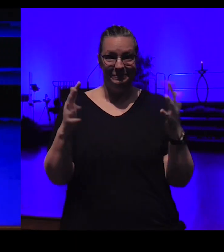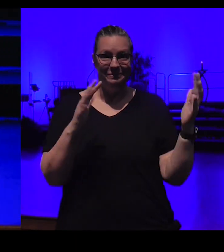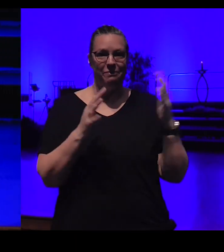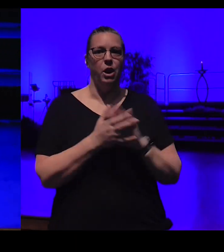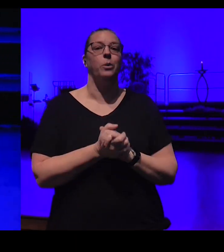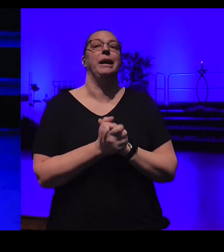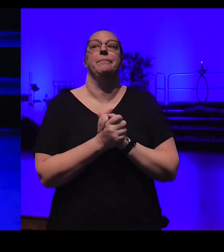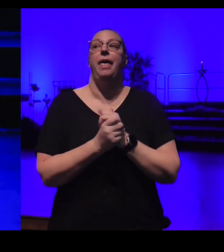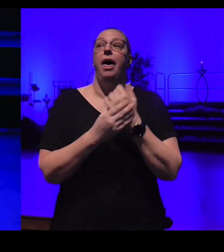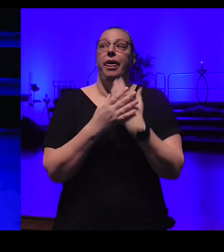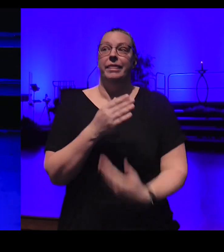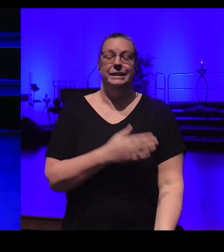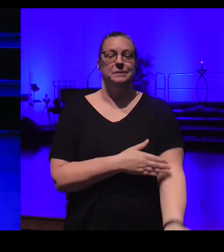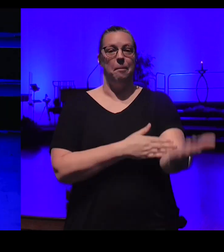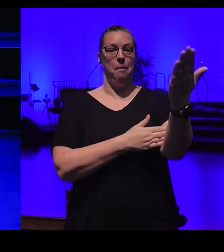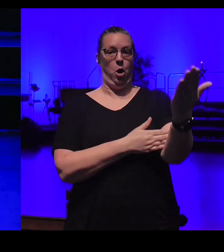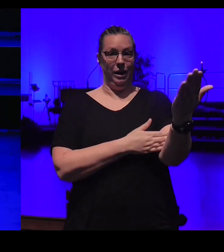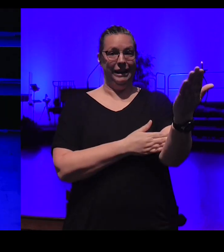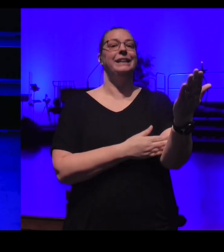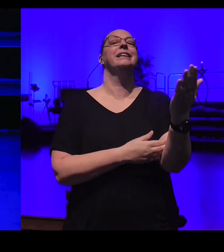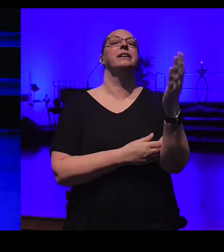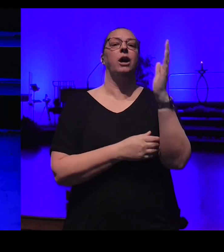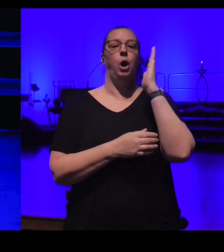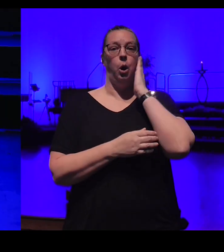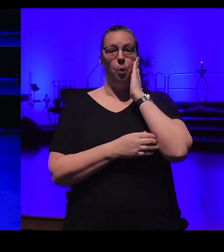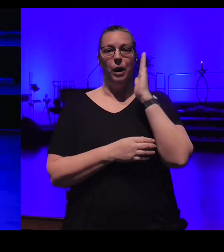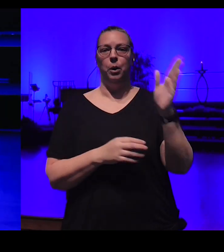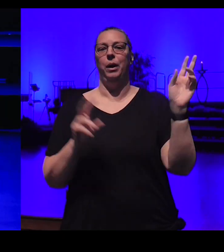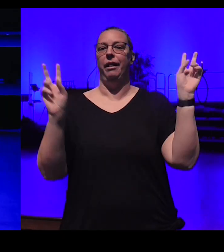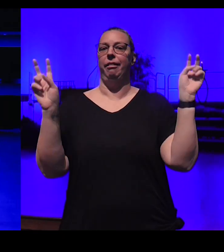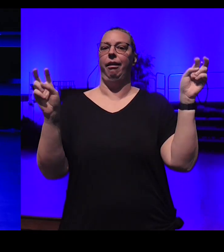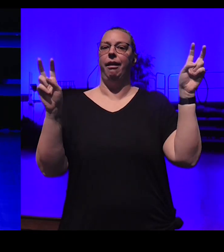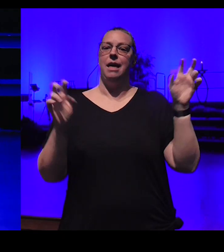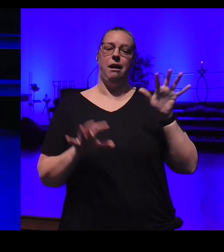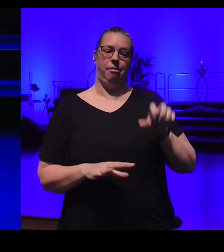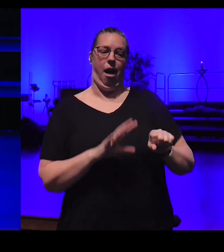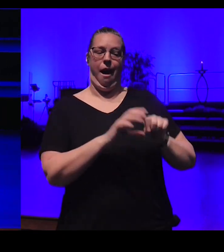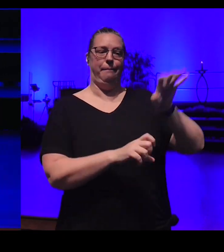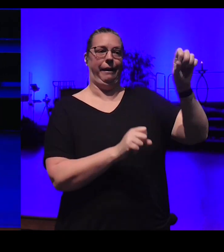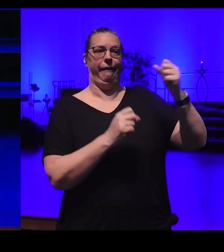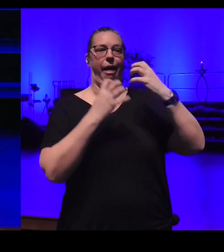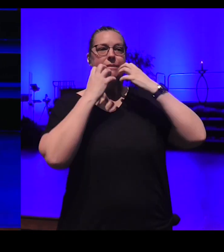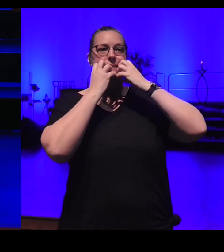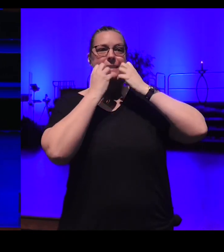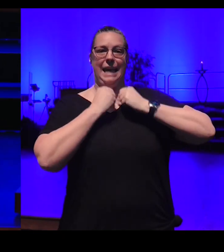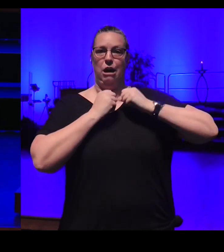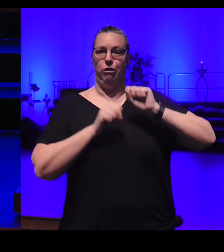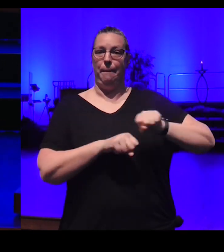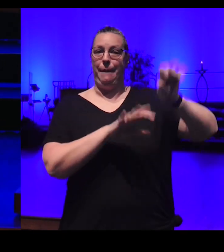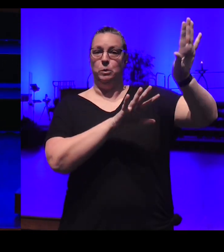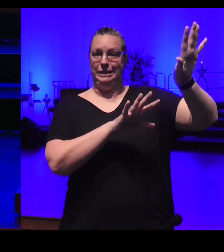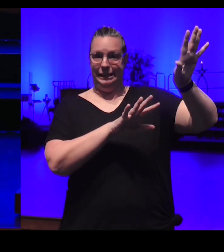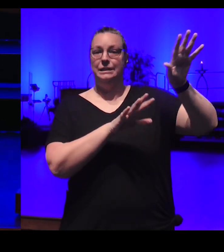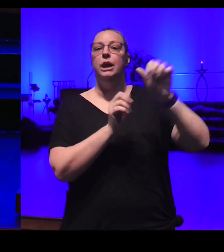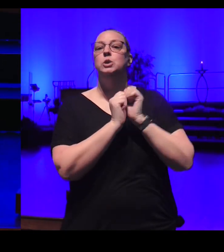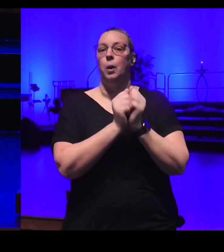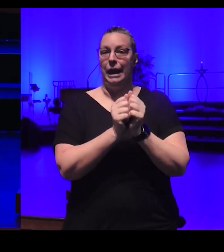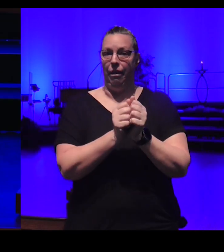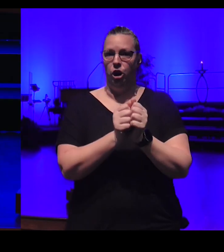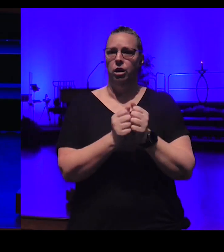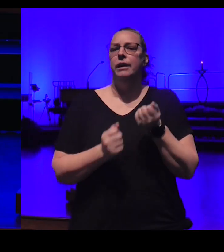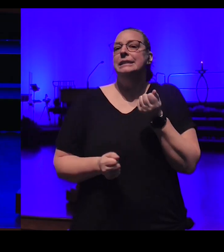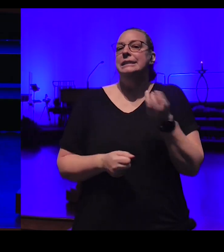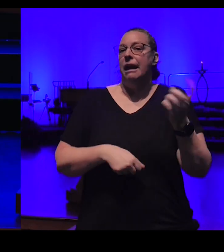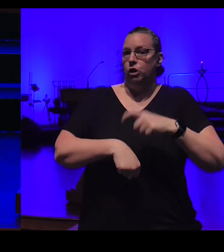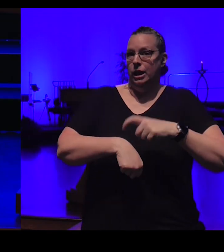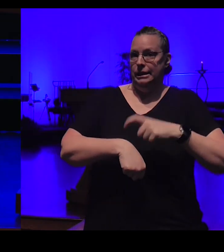So this morning, we're going to be climbing the sacred mountain together. You know, a couple times in my life, I have attempted,